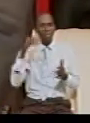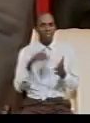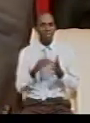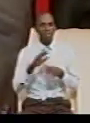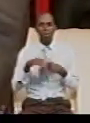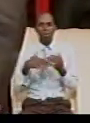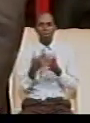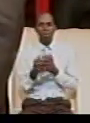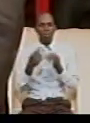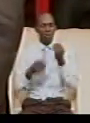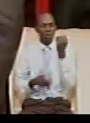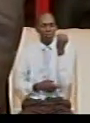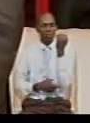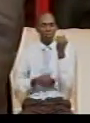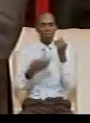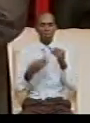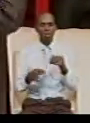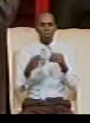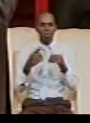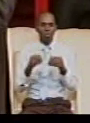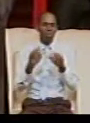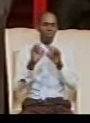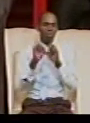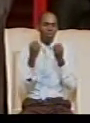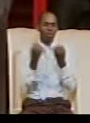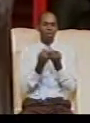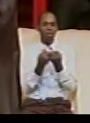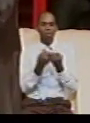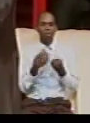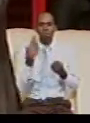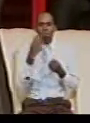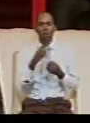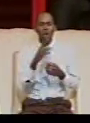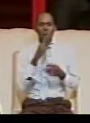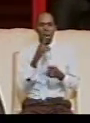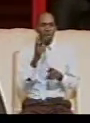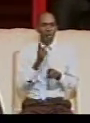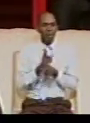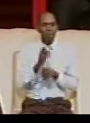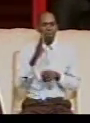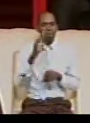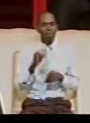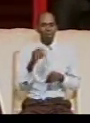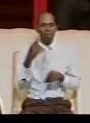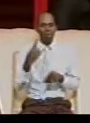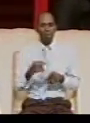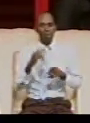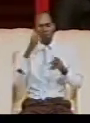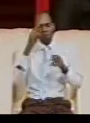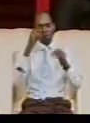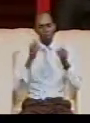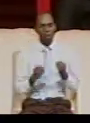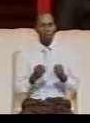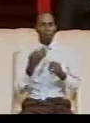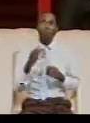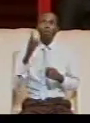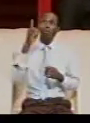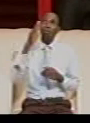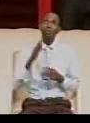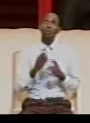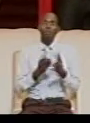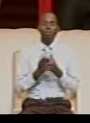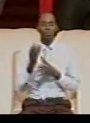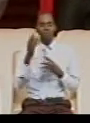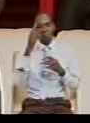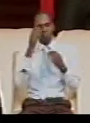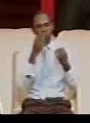society, who are kept by the power of God through faith unto salvation,